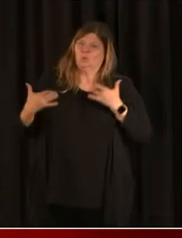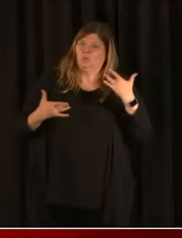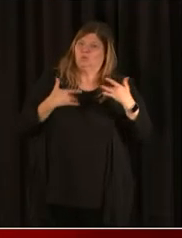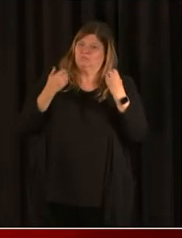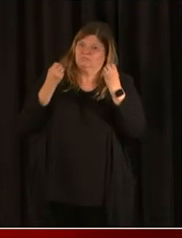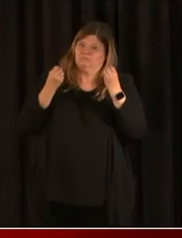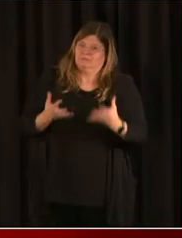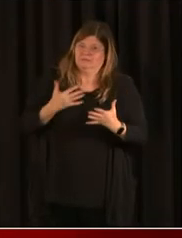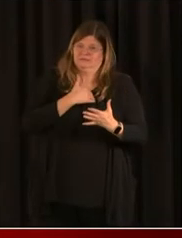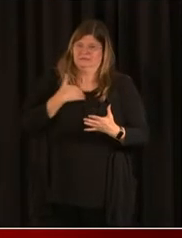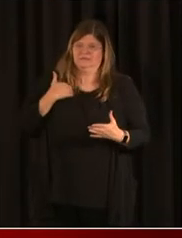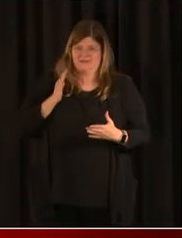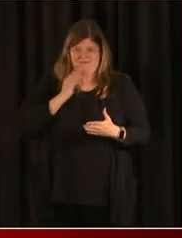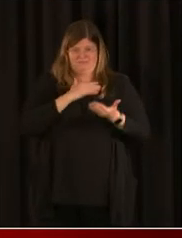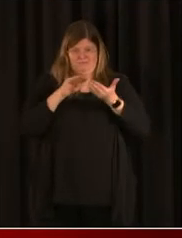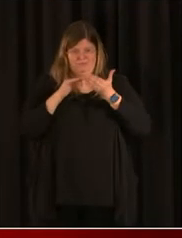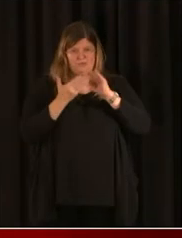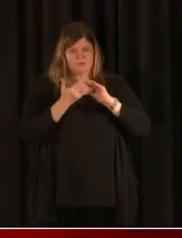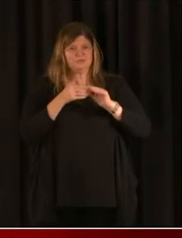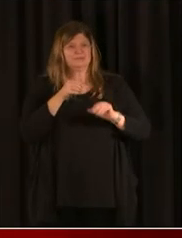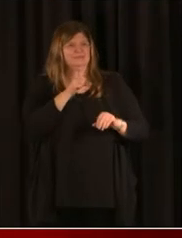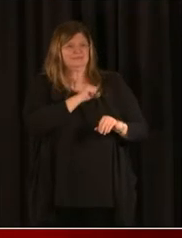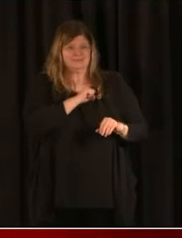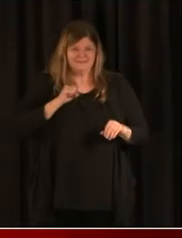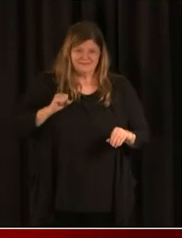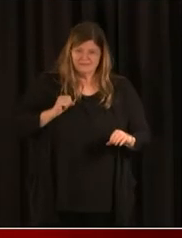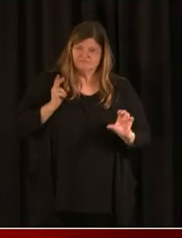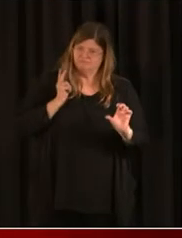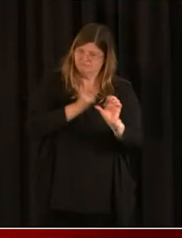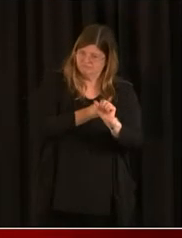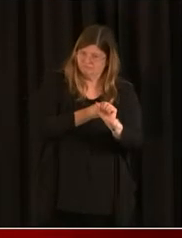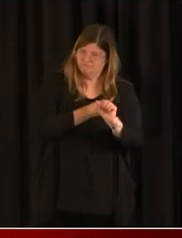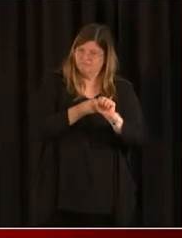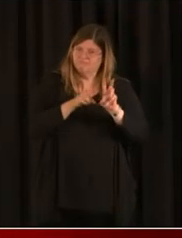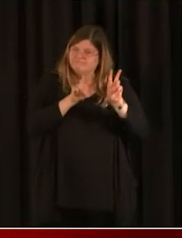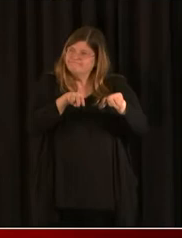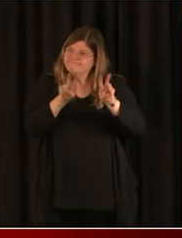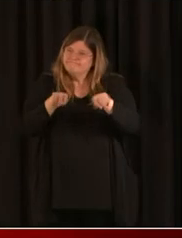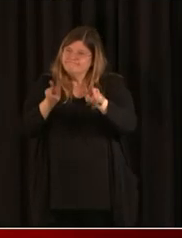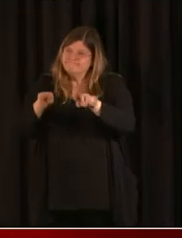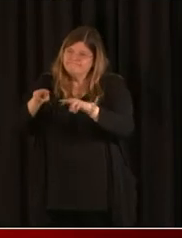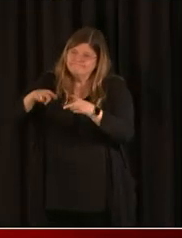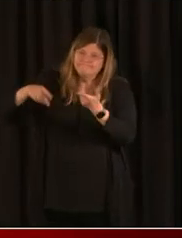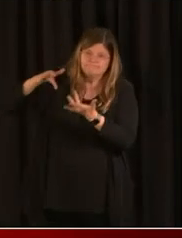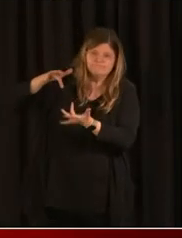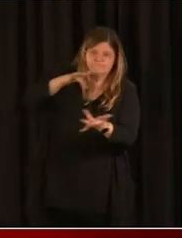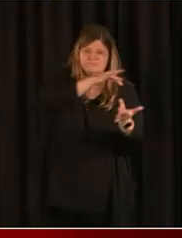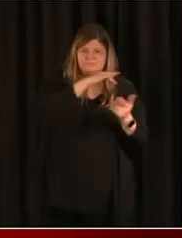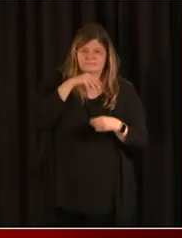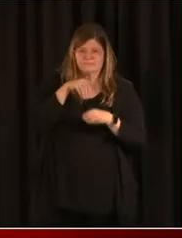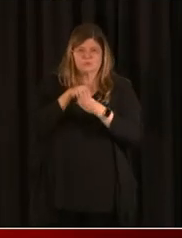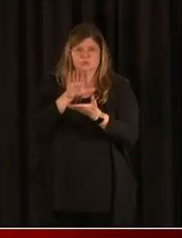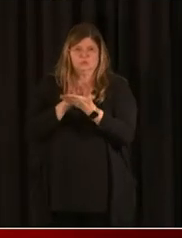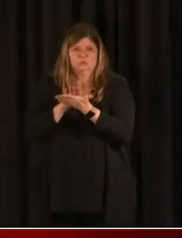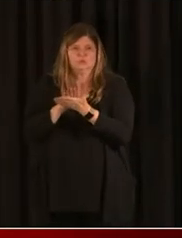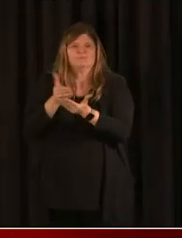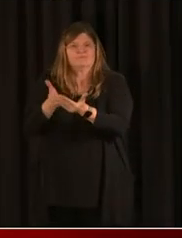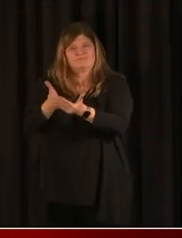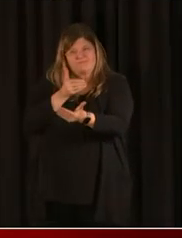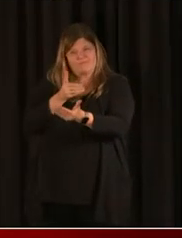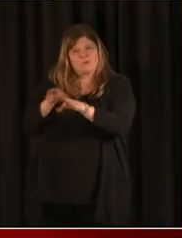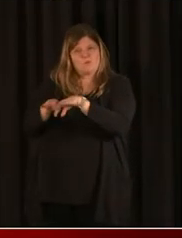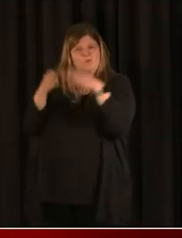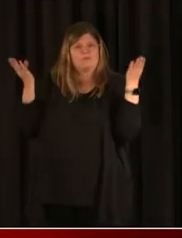of our community, staff members participate and have a view firsthand of how our campuses